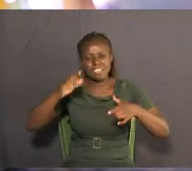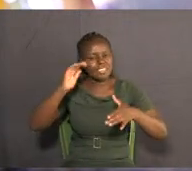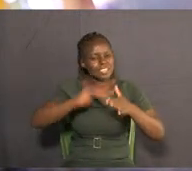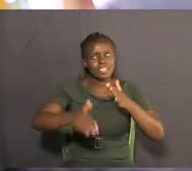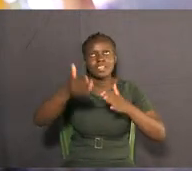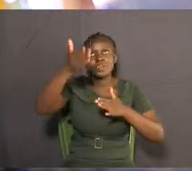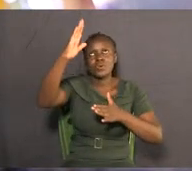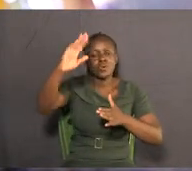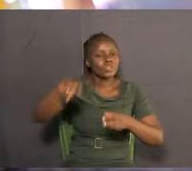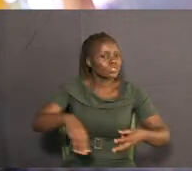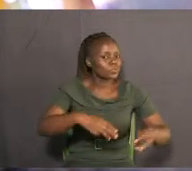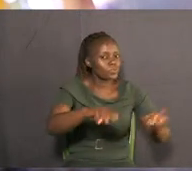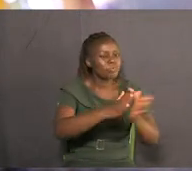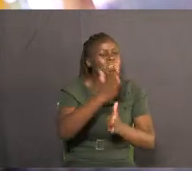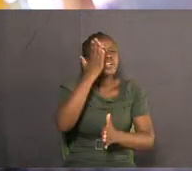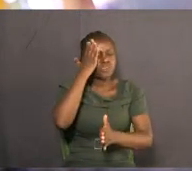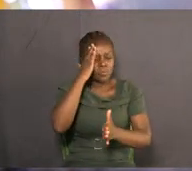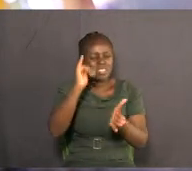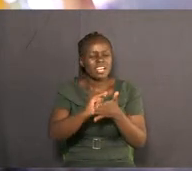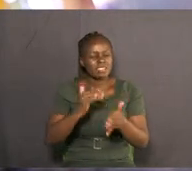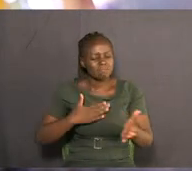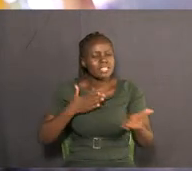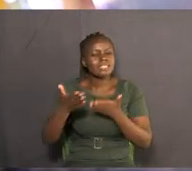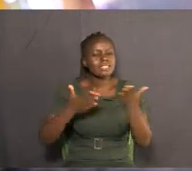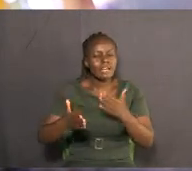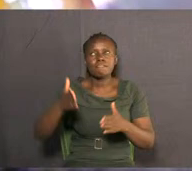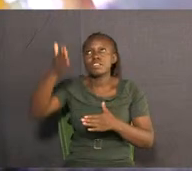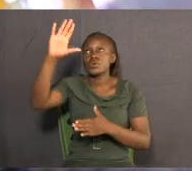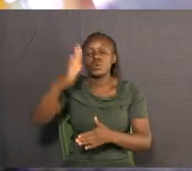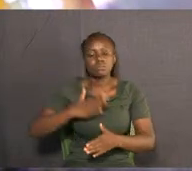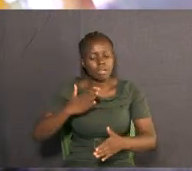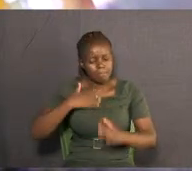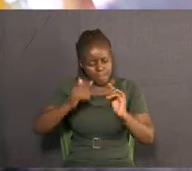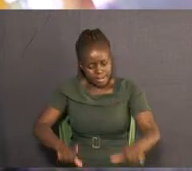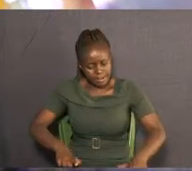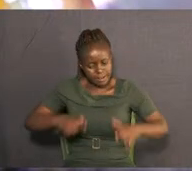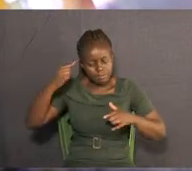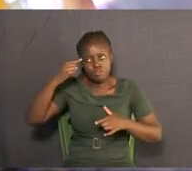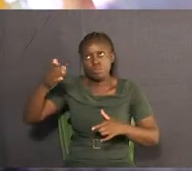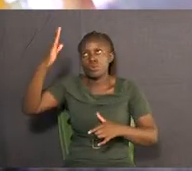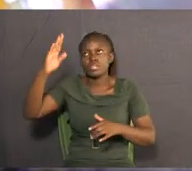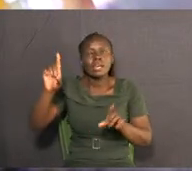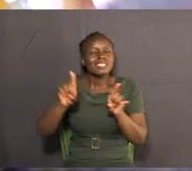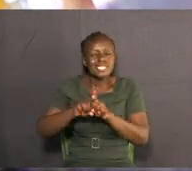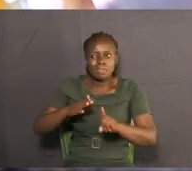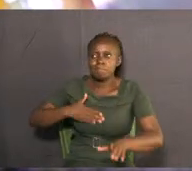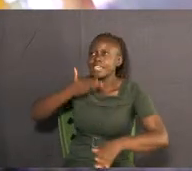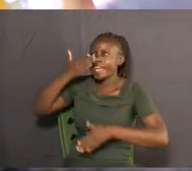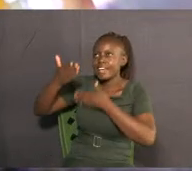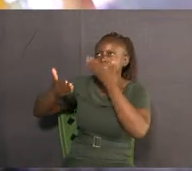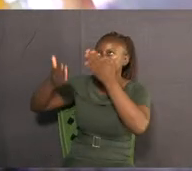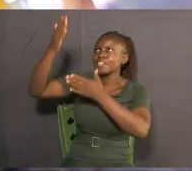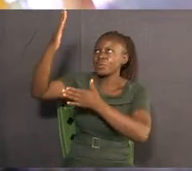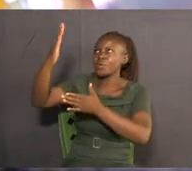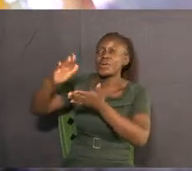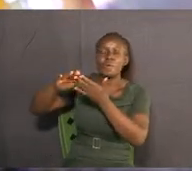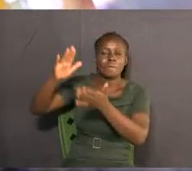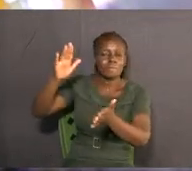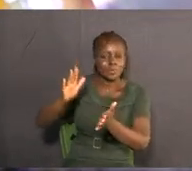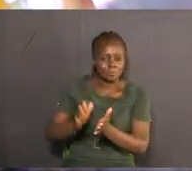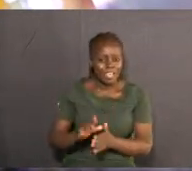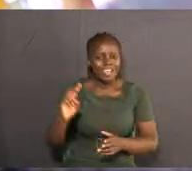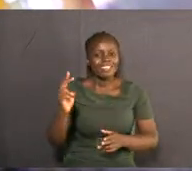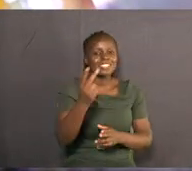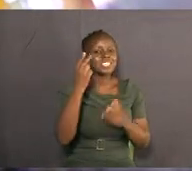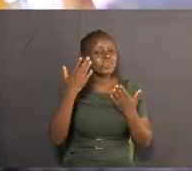way, knowing that I'm serving my Father, I'm living for God, and I'm responding to this, loving God even more. The second way